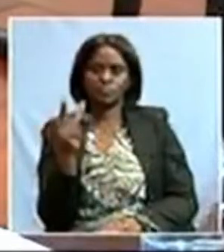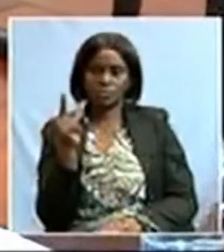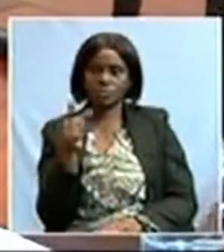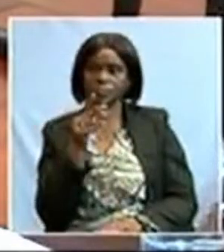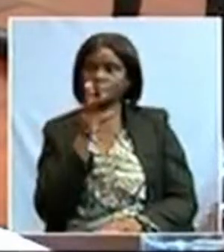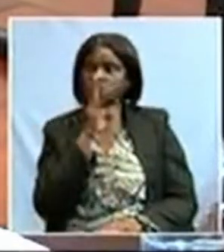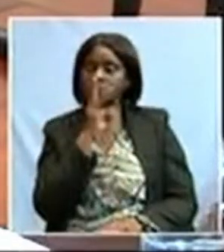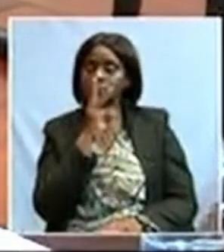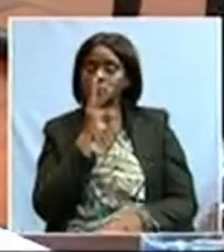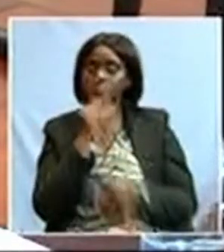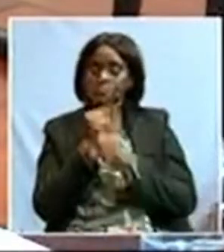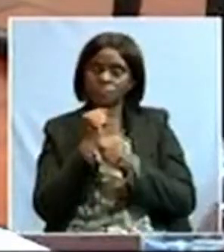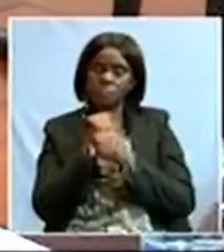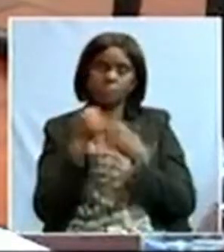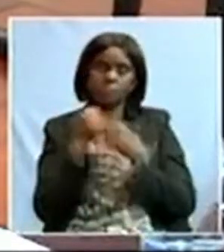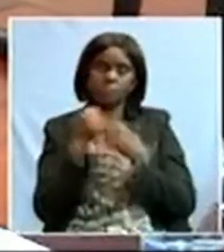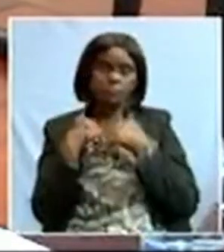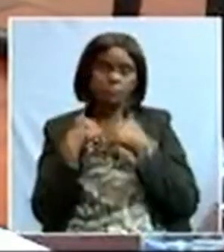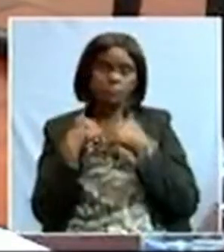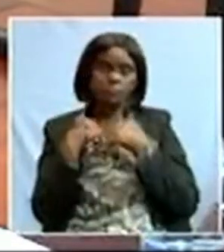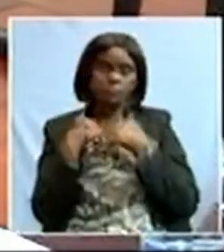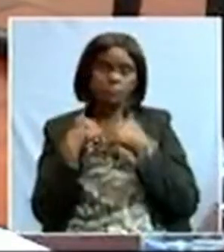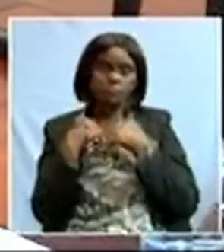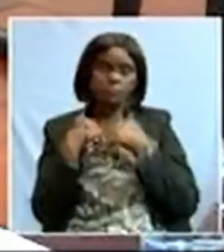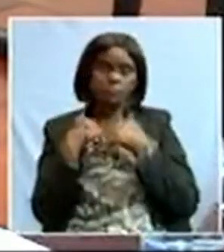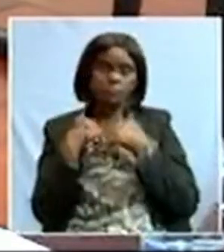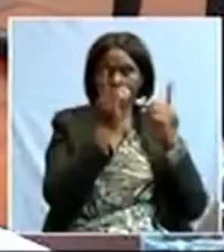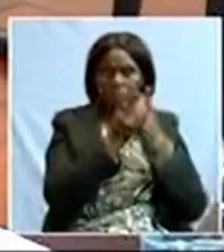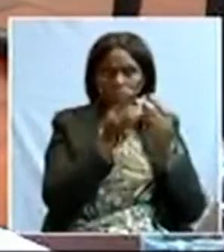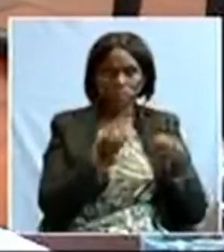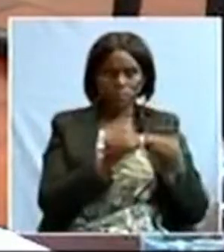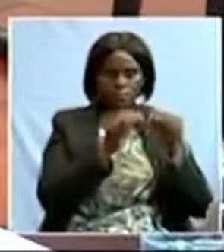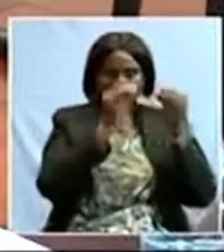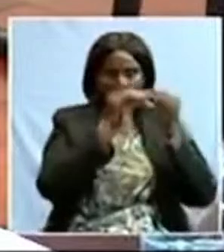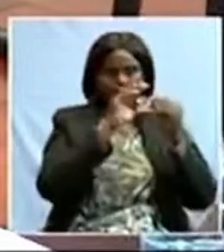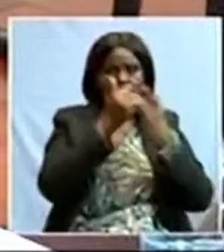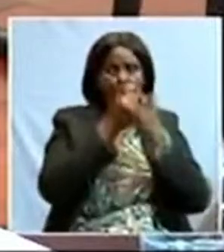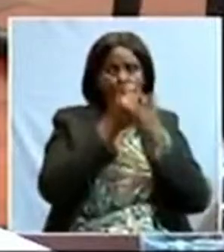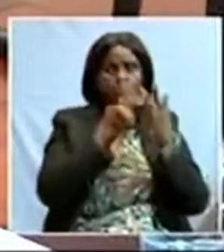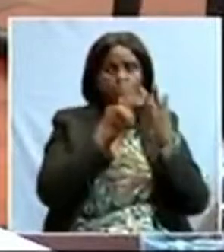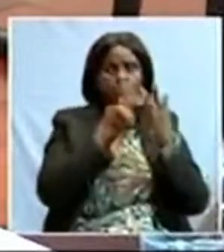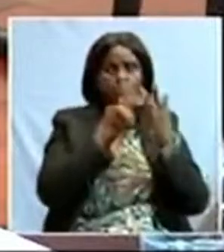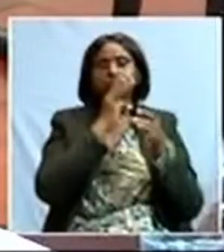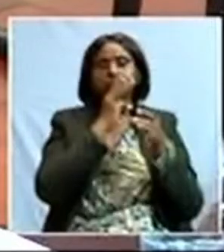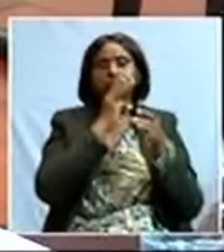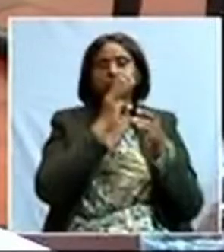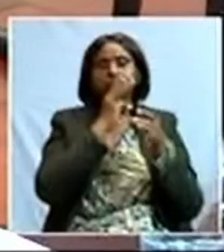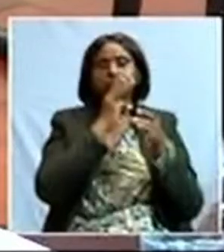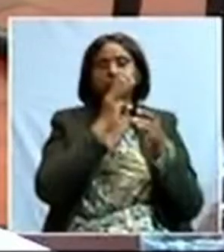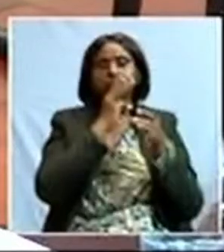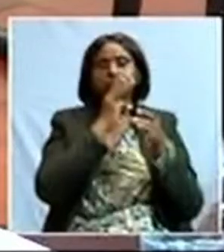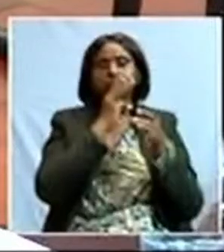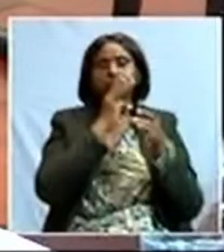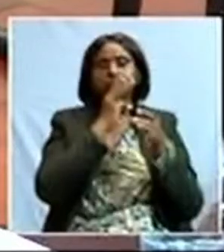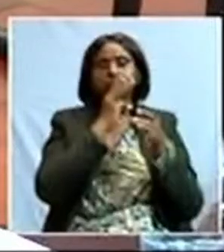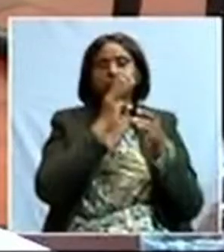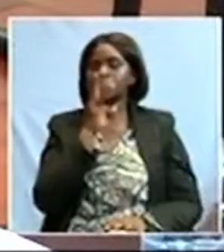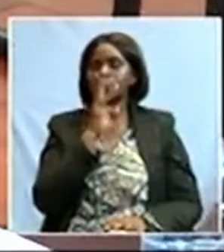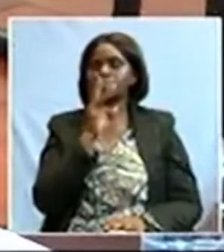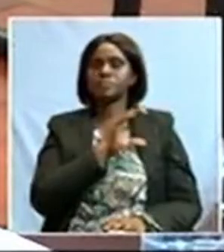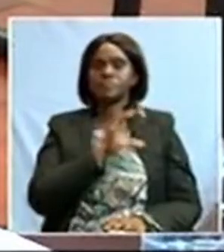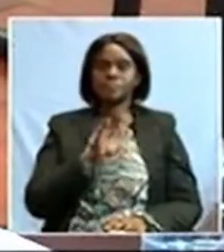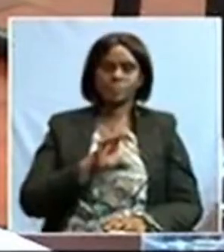hydrants were not operational. This is due to the district total overhaul of water reticulation system by the Water and